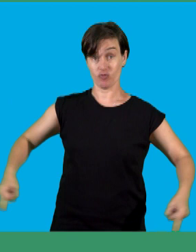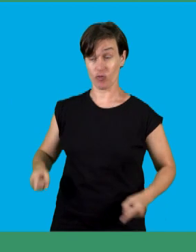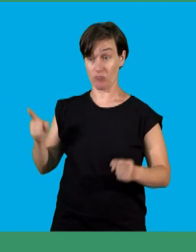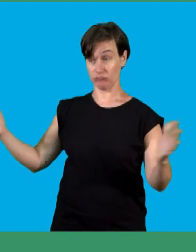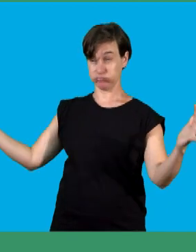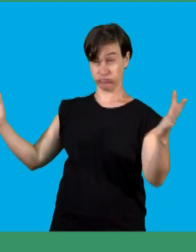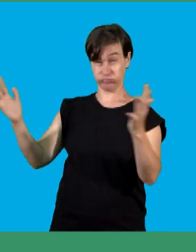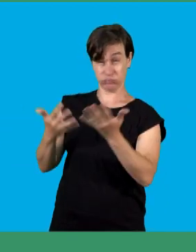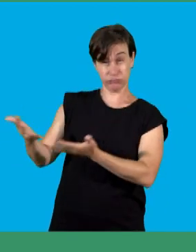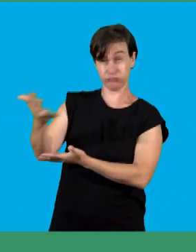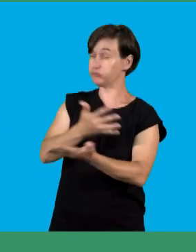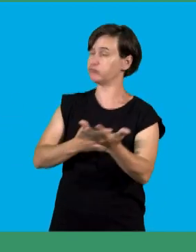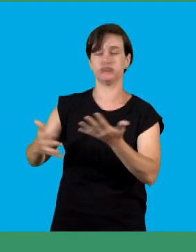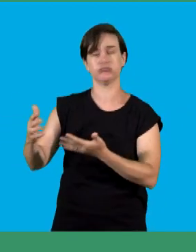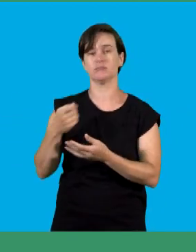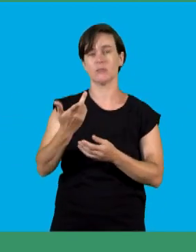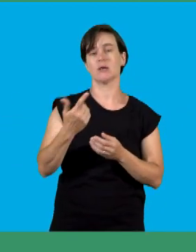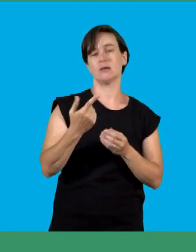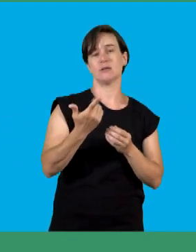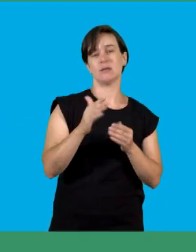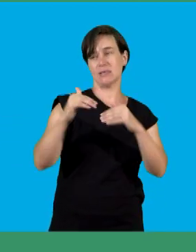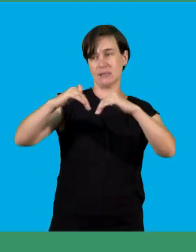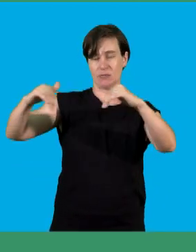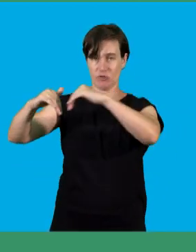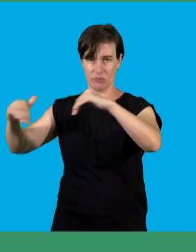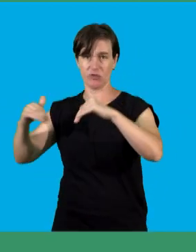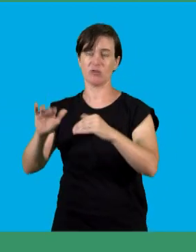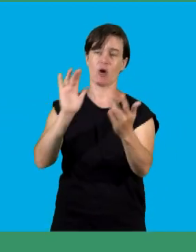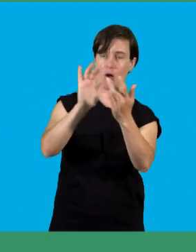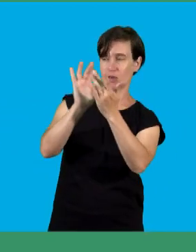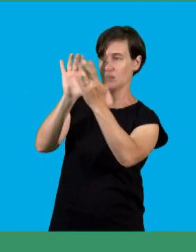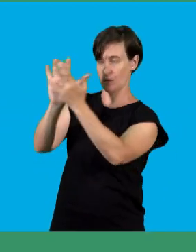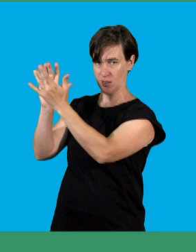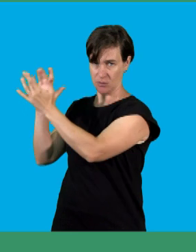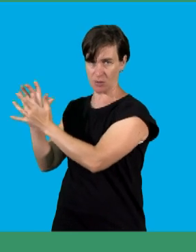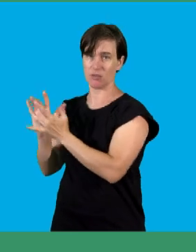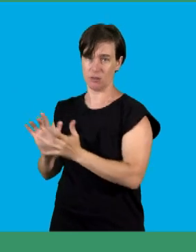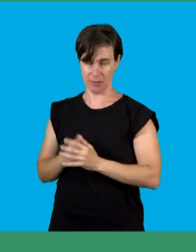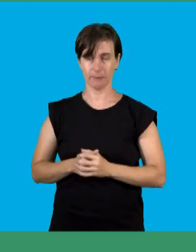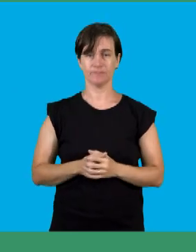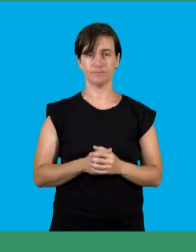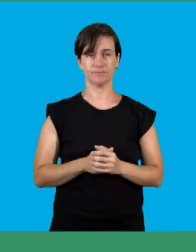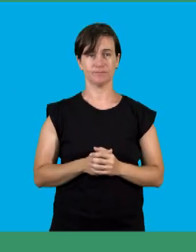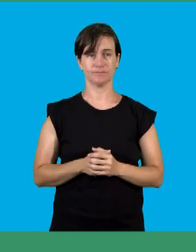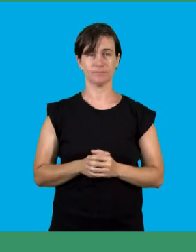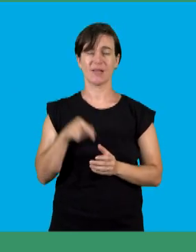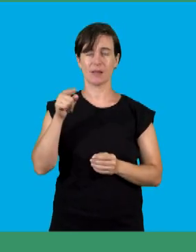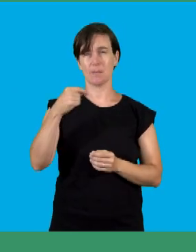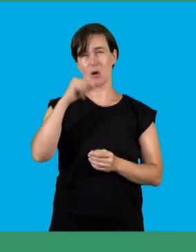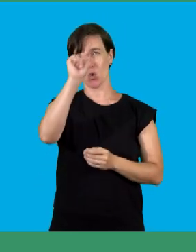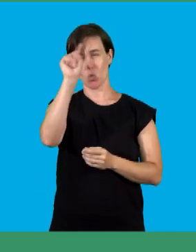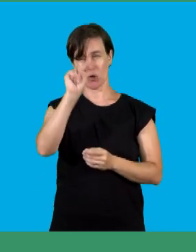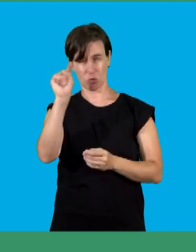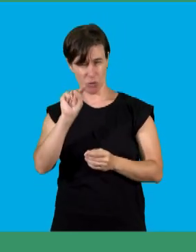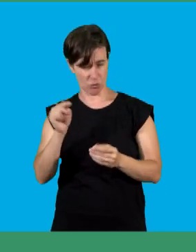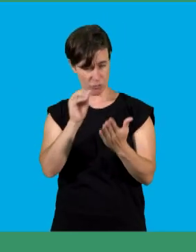and will be contacted individually. This minimizes what? Conflict, confrontation. Right, a questionnaire is